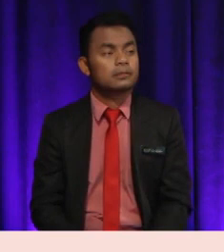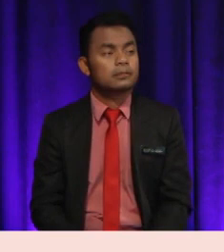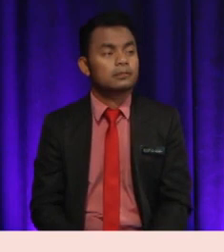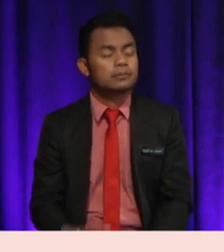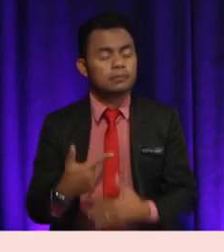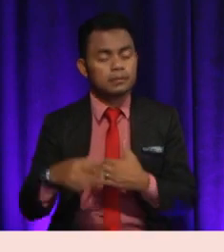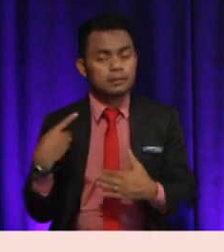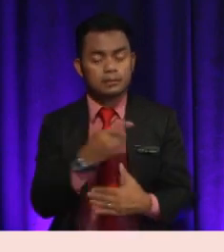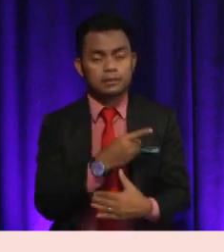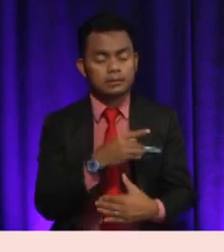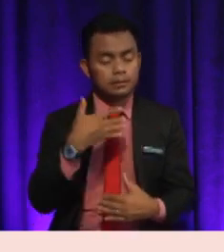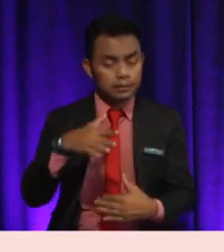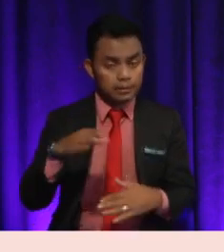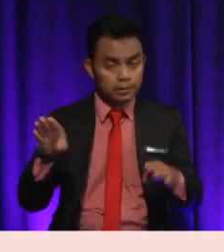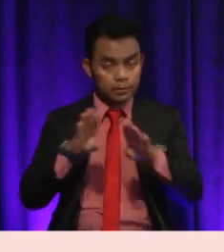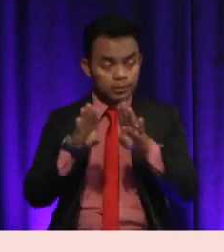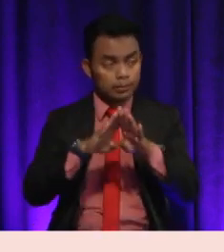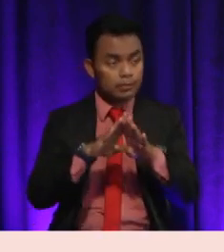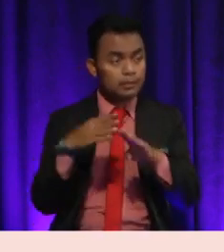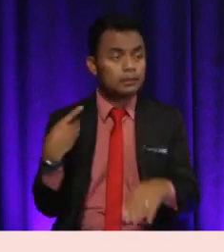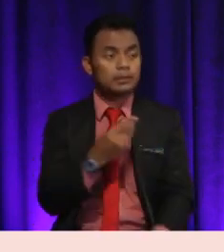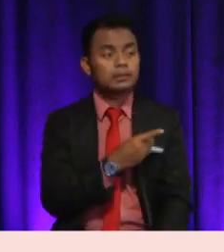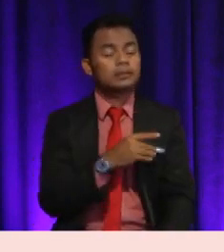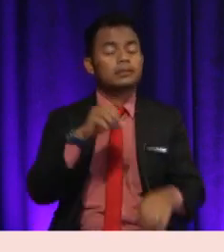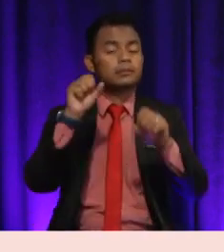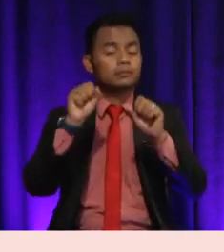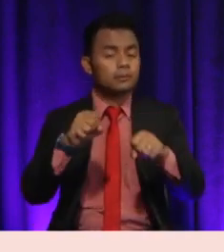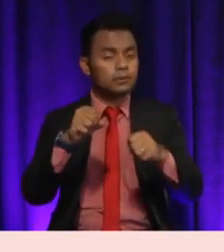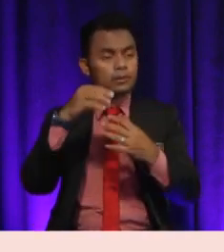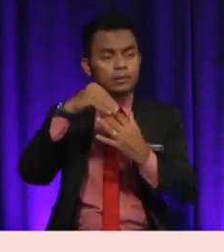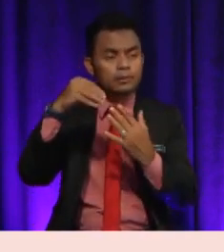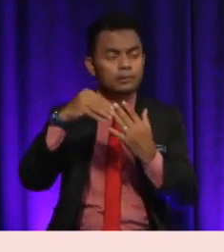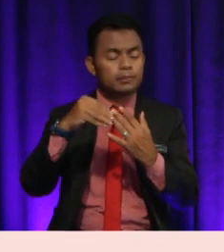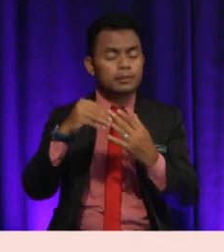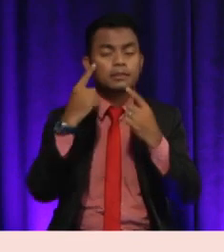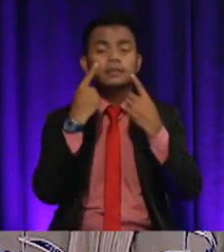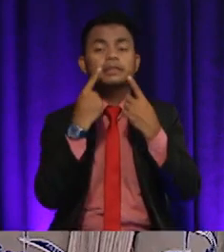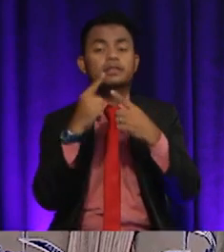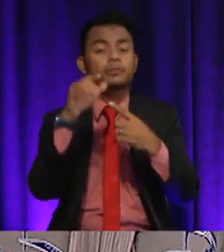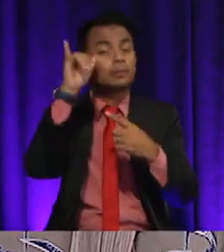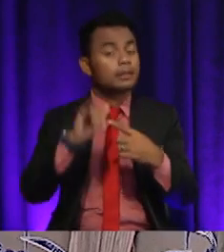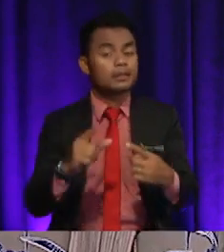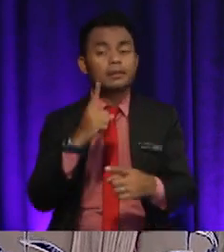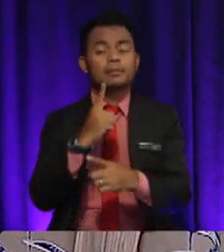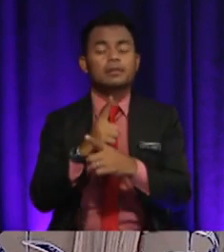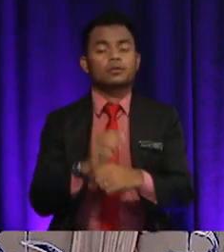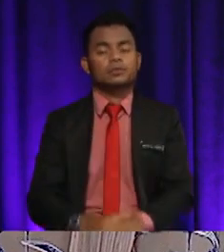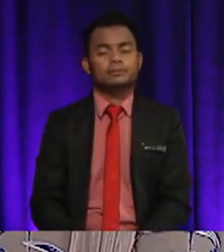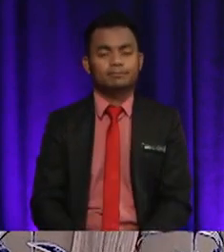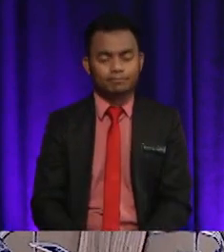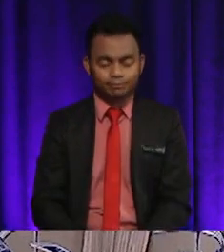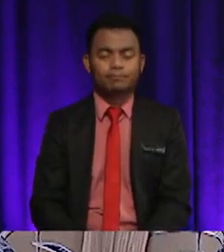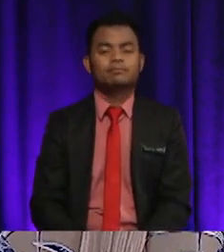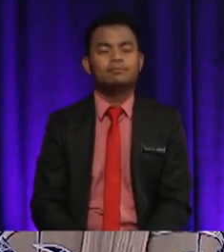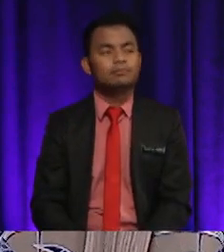the best answer. Okay, thank you so much, Arif. So once we have compared all the options, we need to pick the